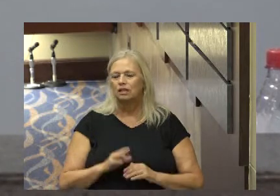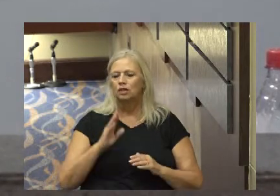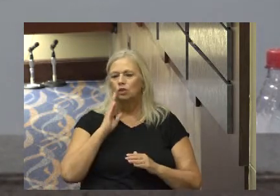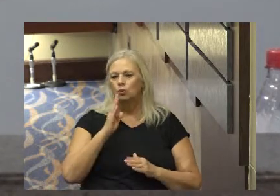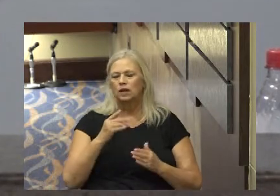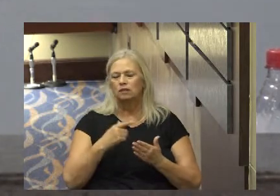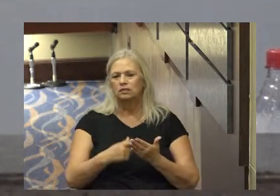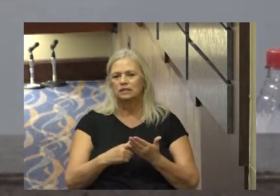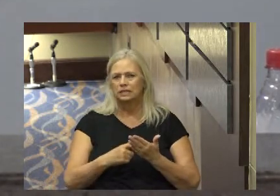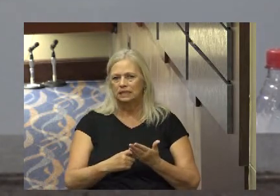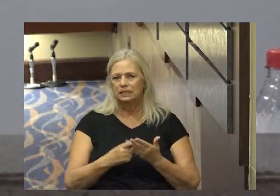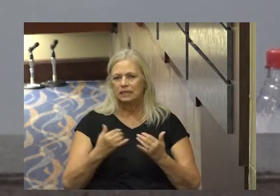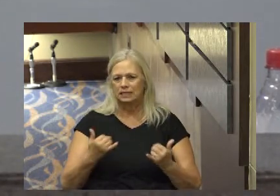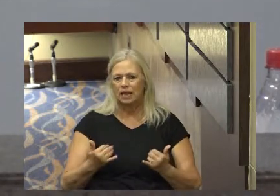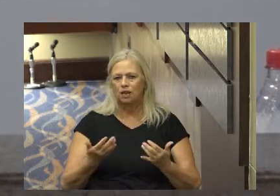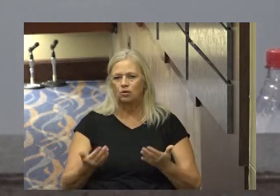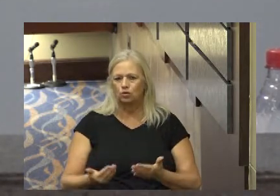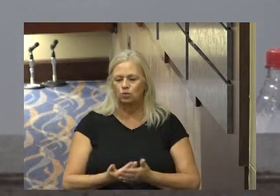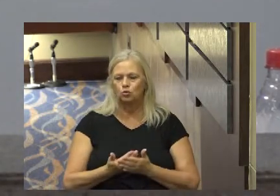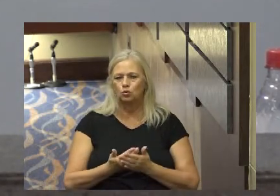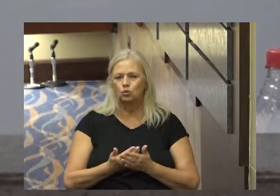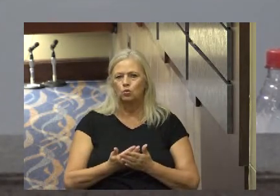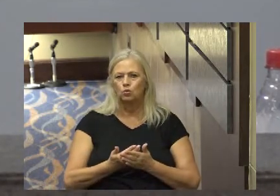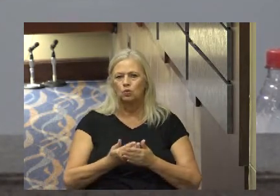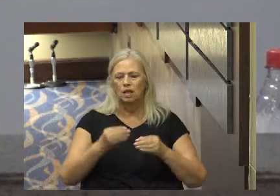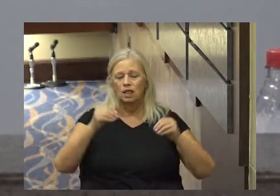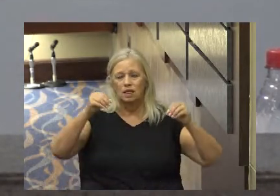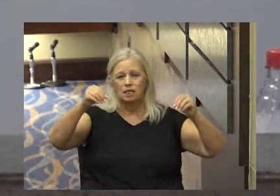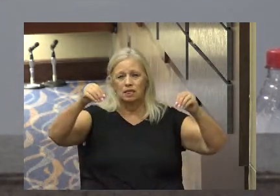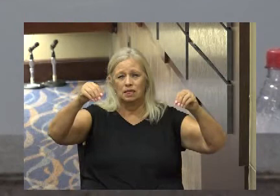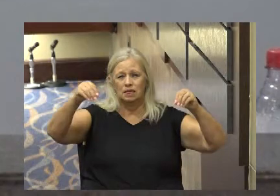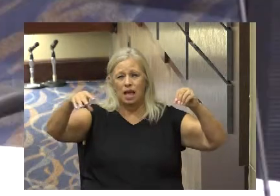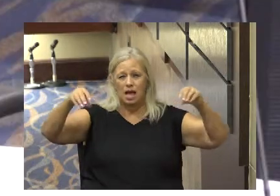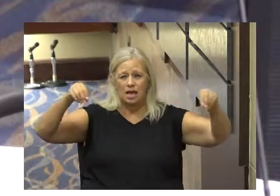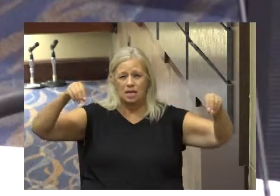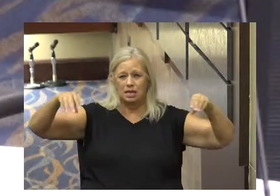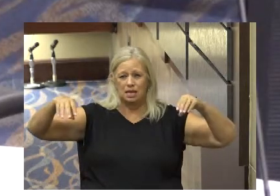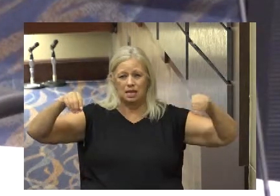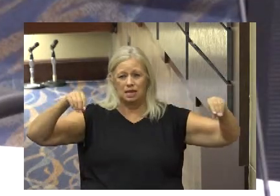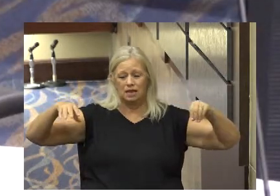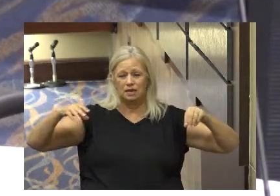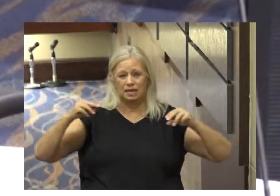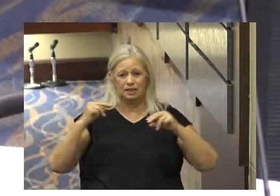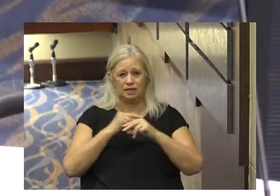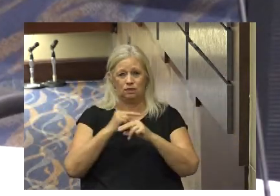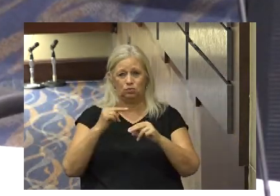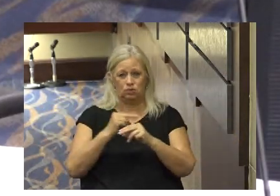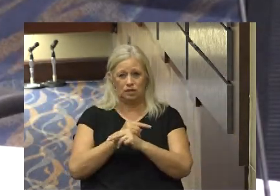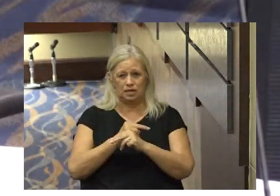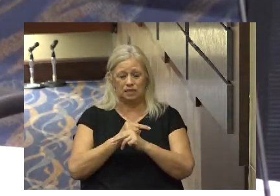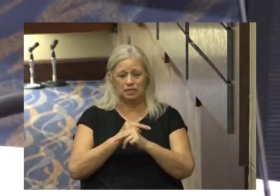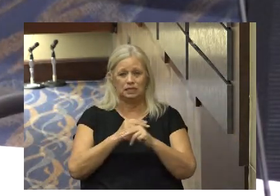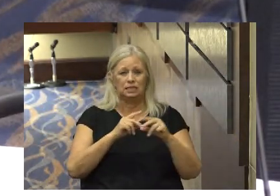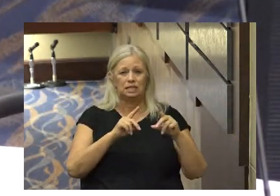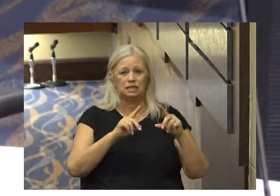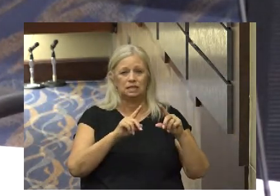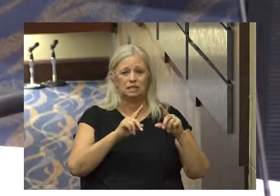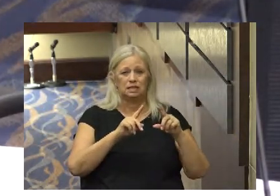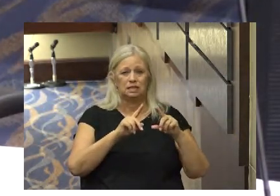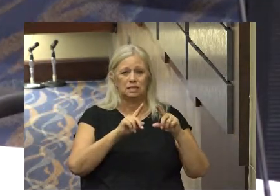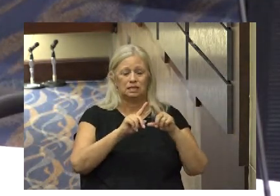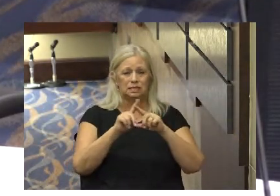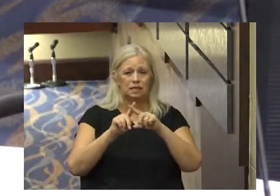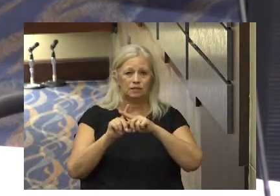both the new lighting being installed with the interstate project at several different underpasses,